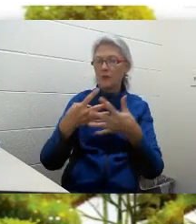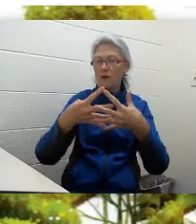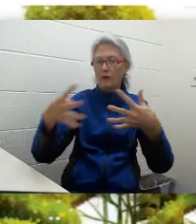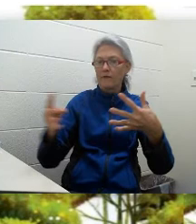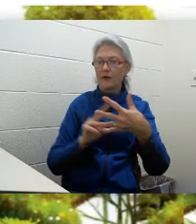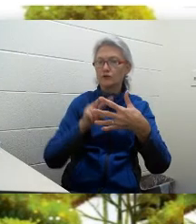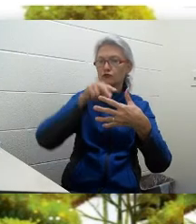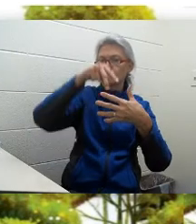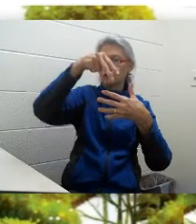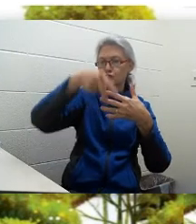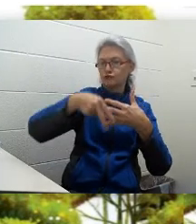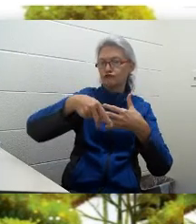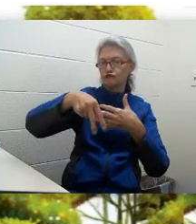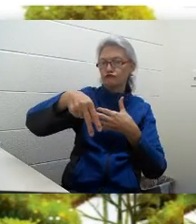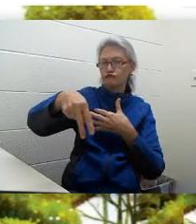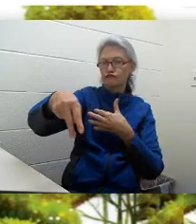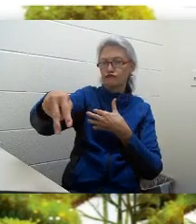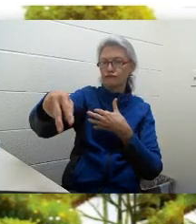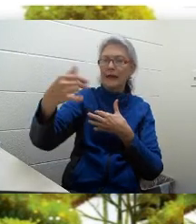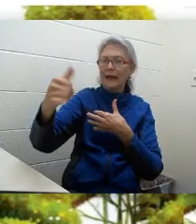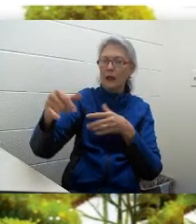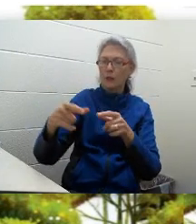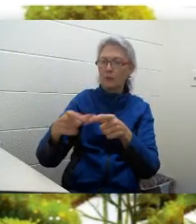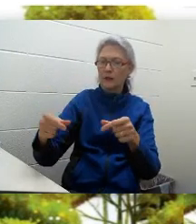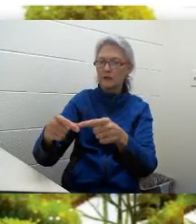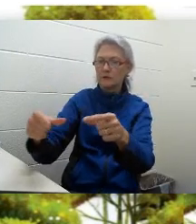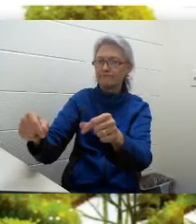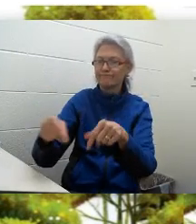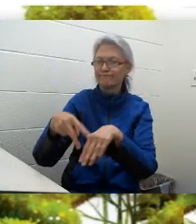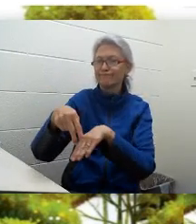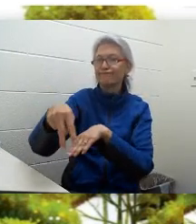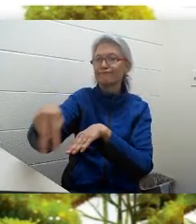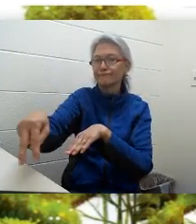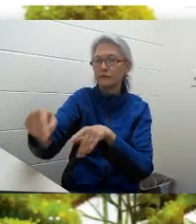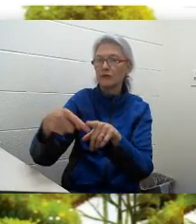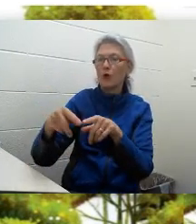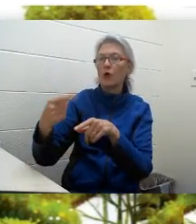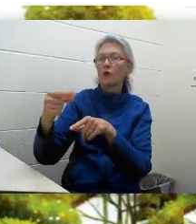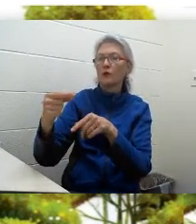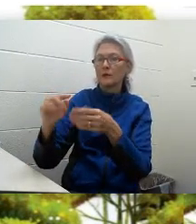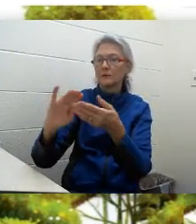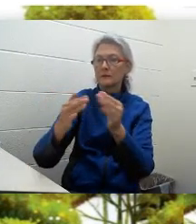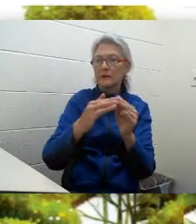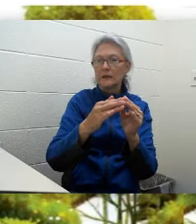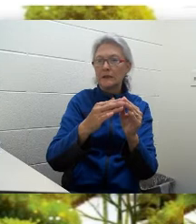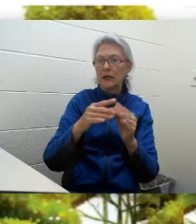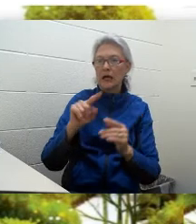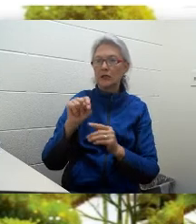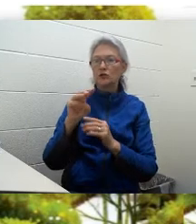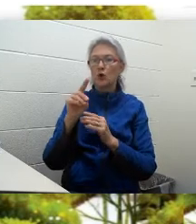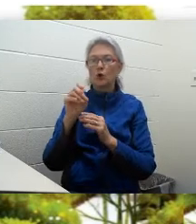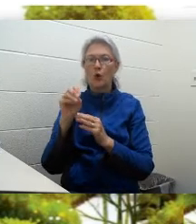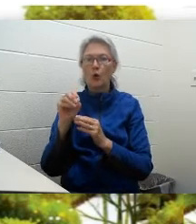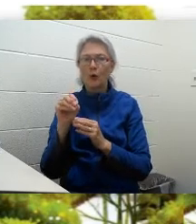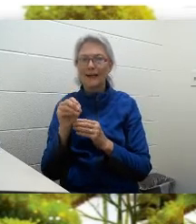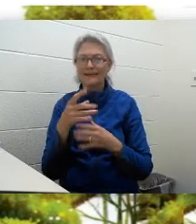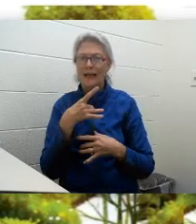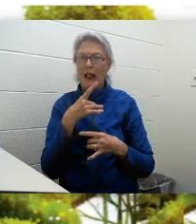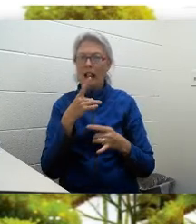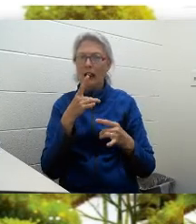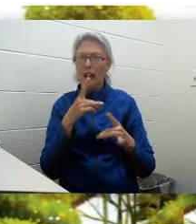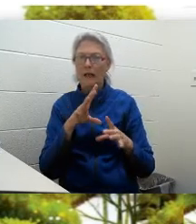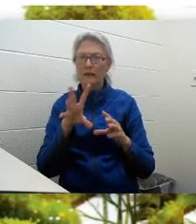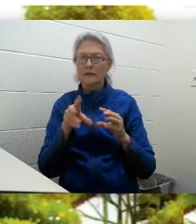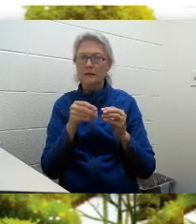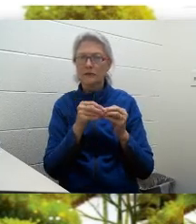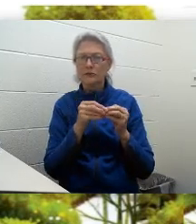fence, and they started along the path of yellow brick for the Emerald City. Toto did not like this addition to the